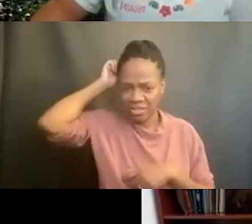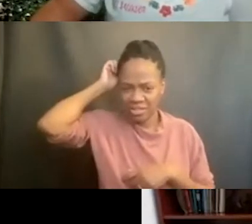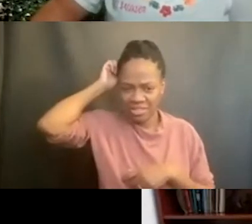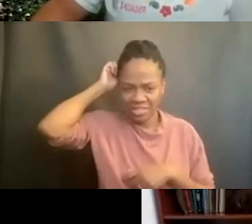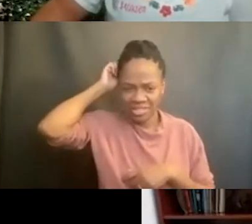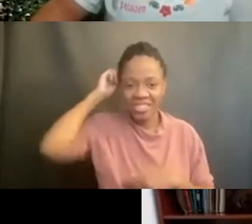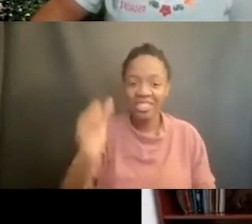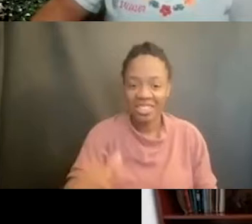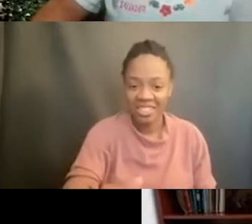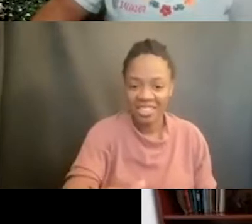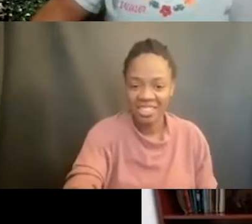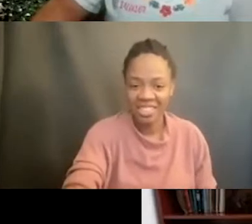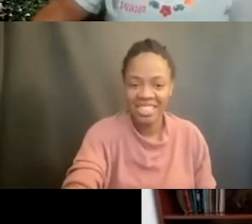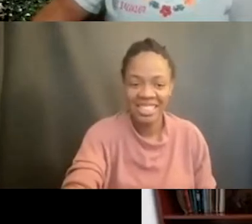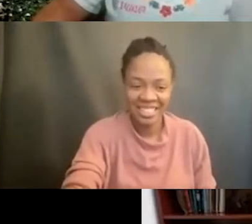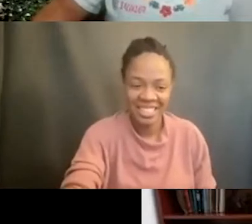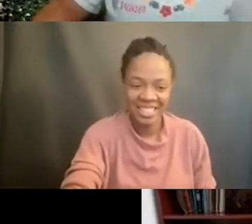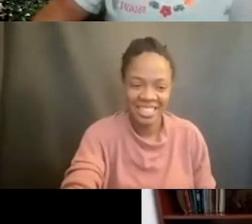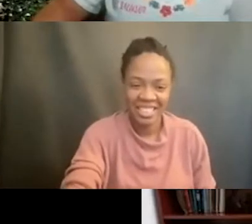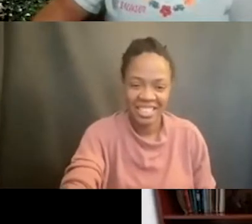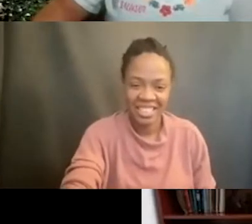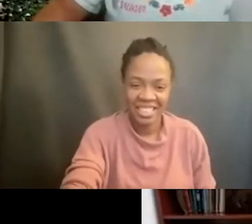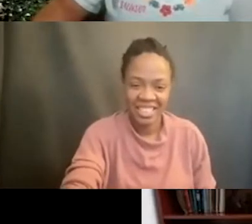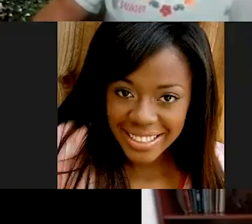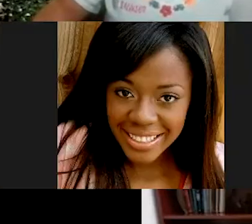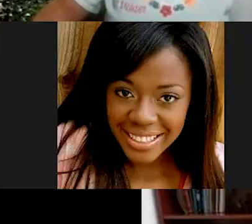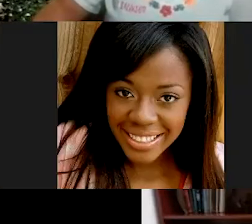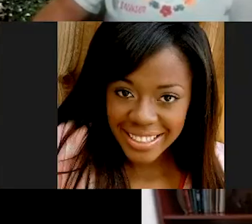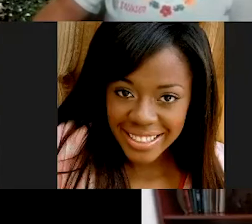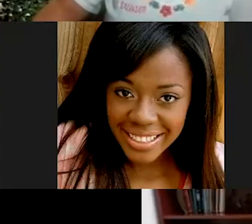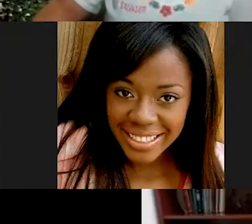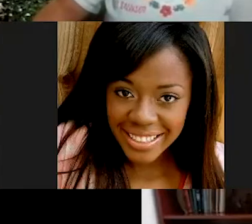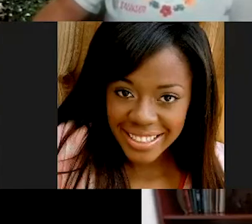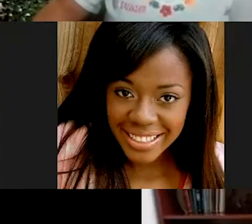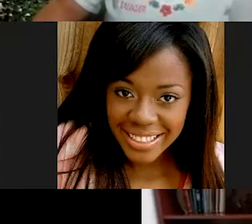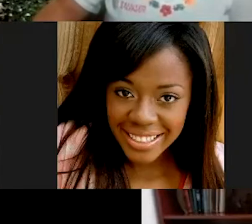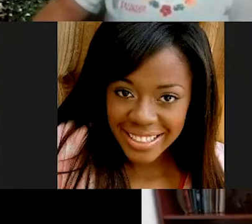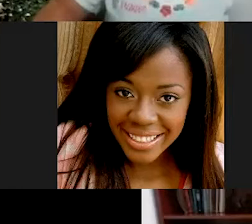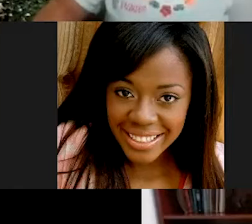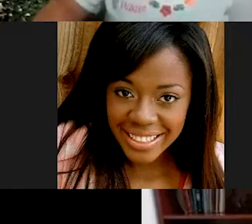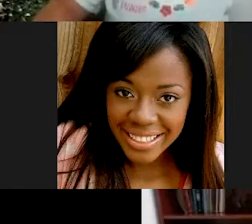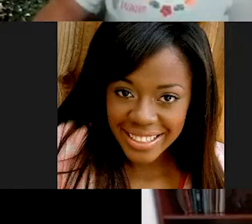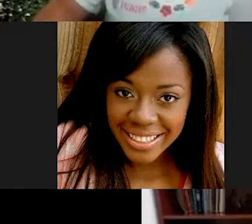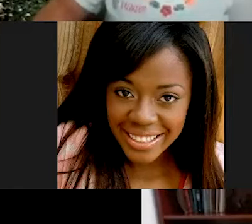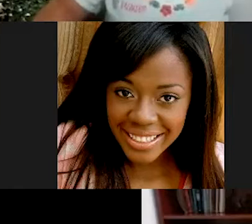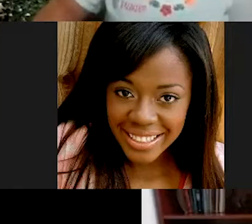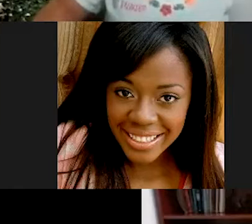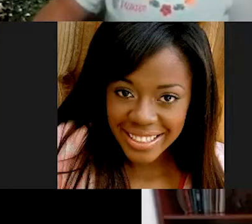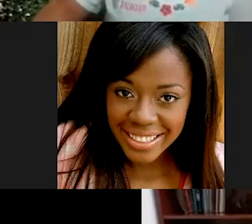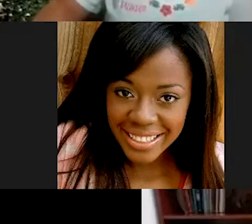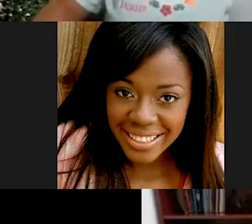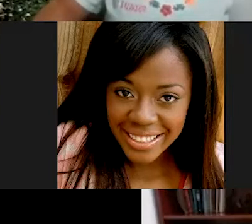currently a doctoral student at the University of Southern California in the Rossier School of Education. She has worked with